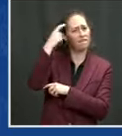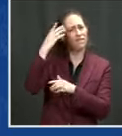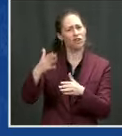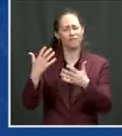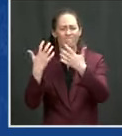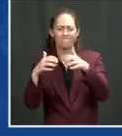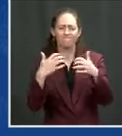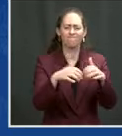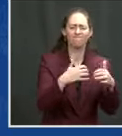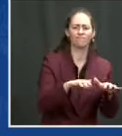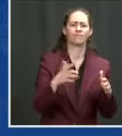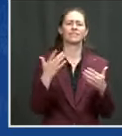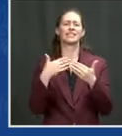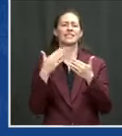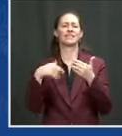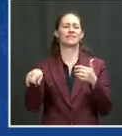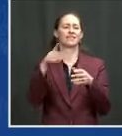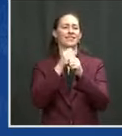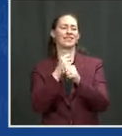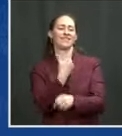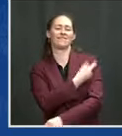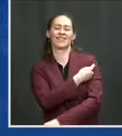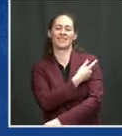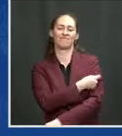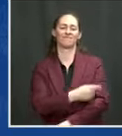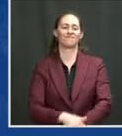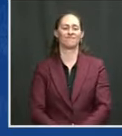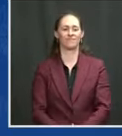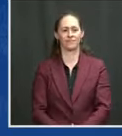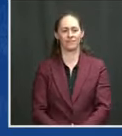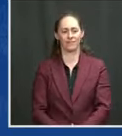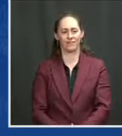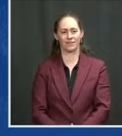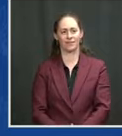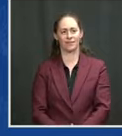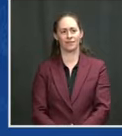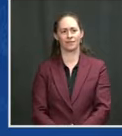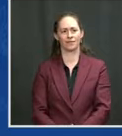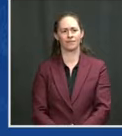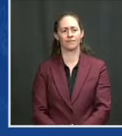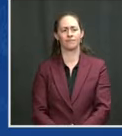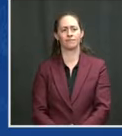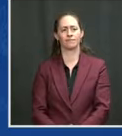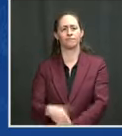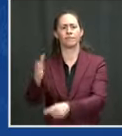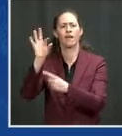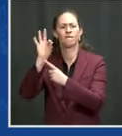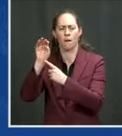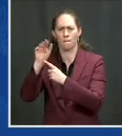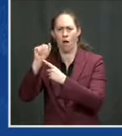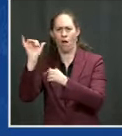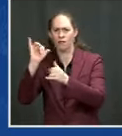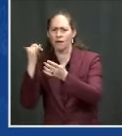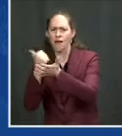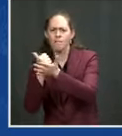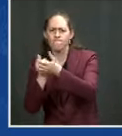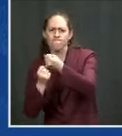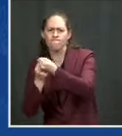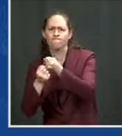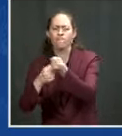FEMA is making support available immediately for community vaccination outreach efforts. This will help states,